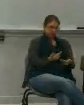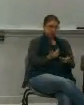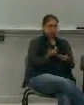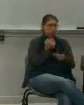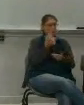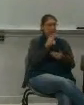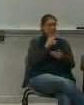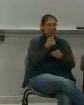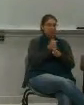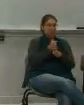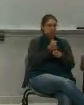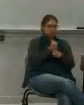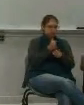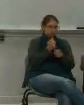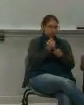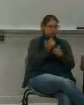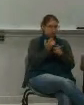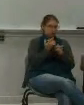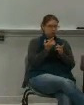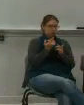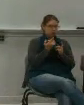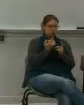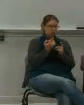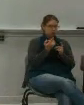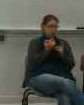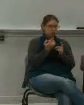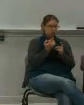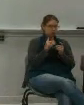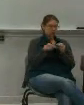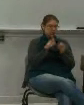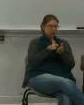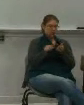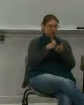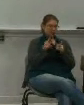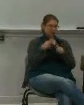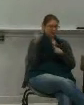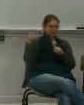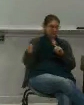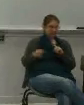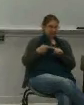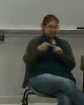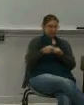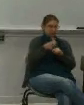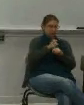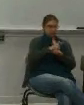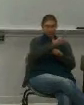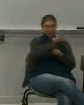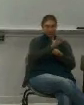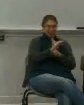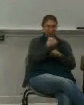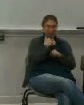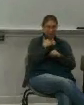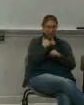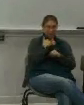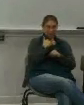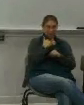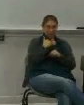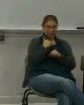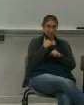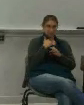One of the tricks to writing these cycles is that you should never have a